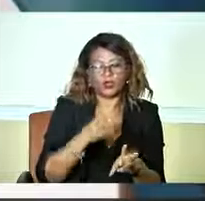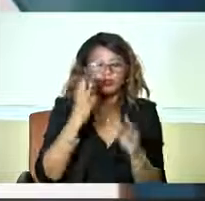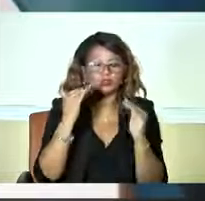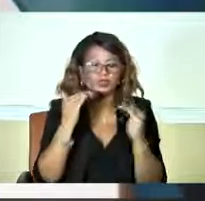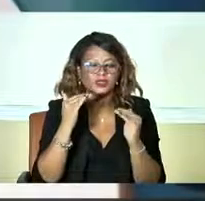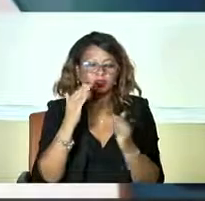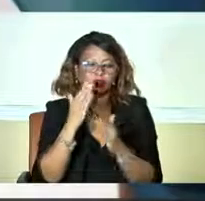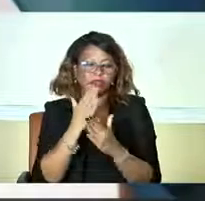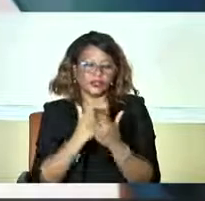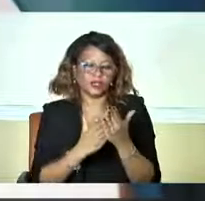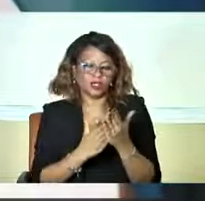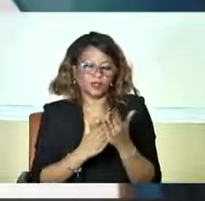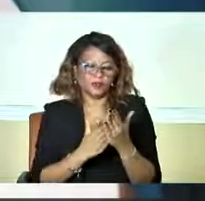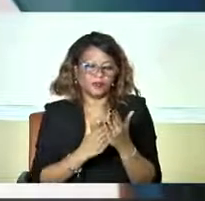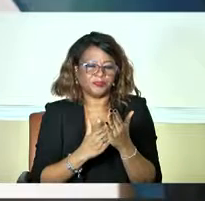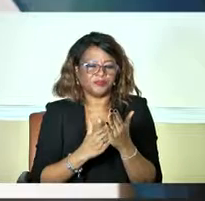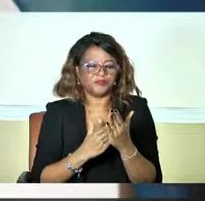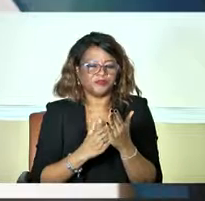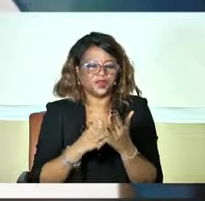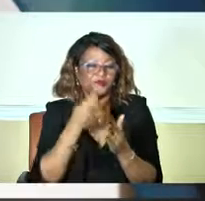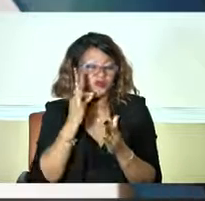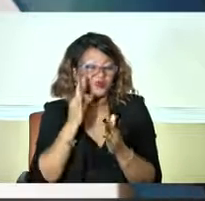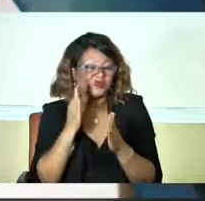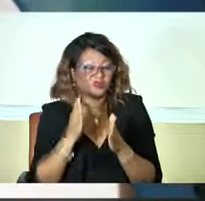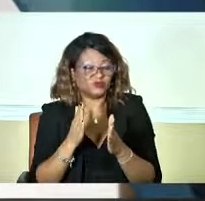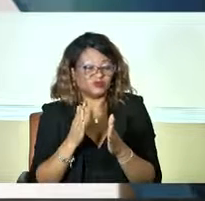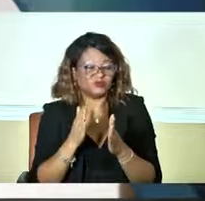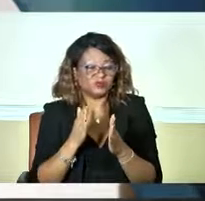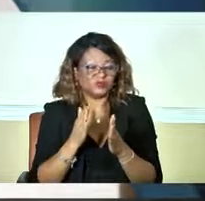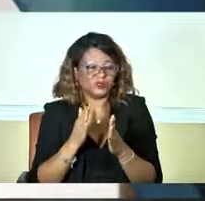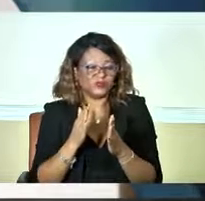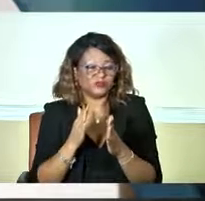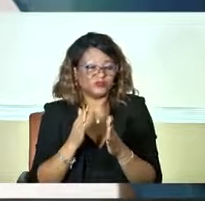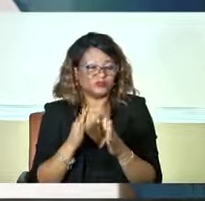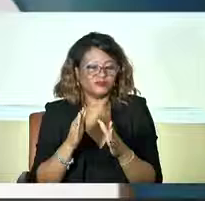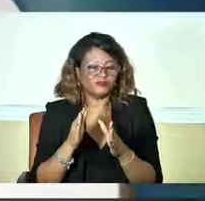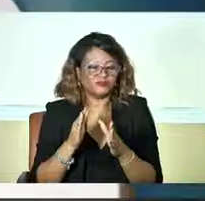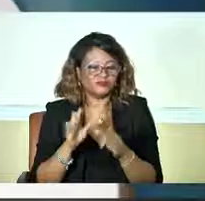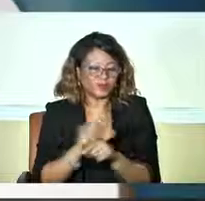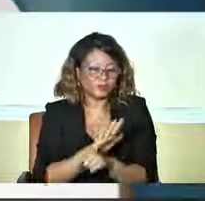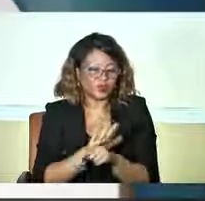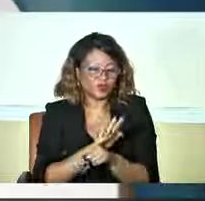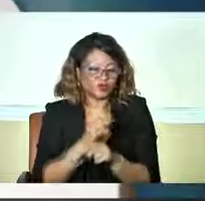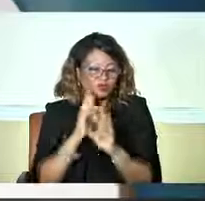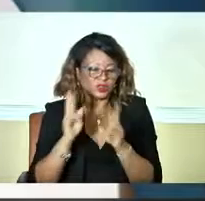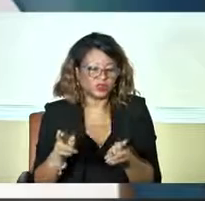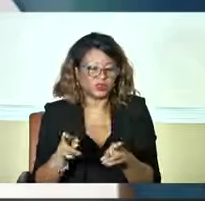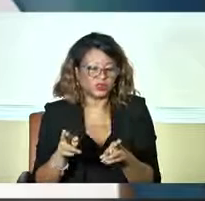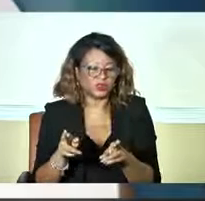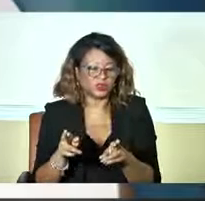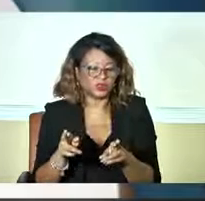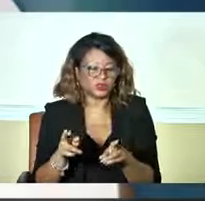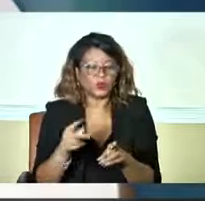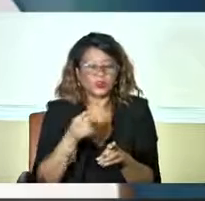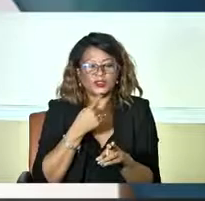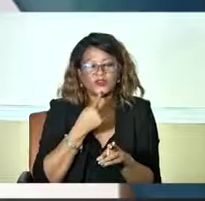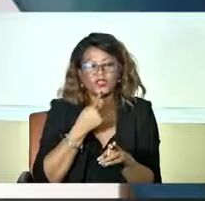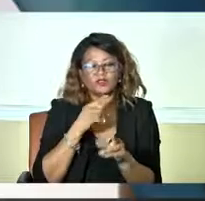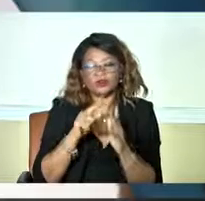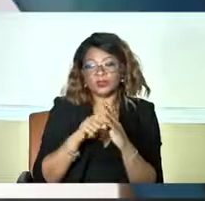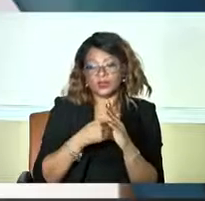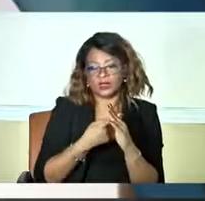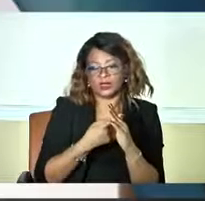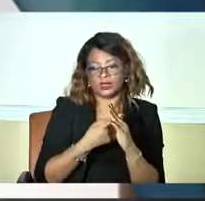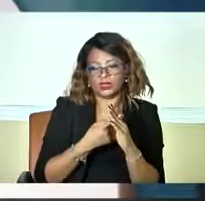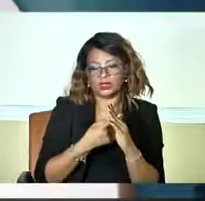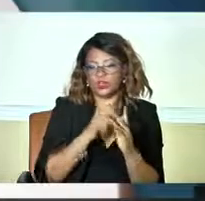going to be some fruitful results on that part as well. We've said from the beginning, we didn't want to